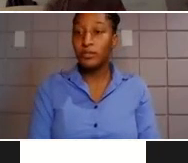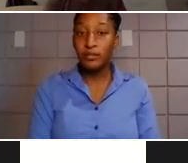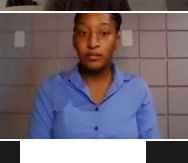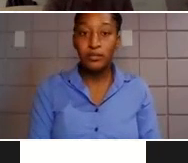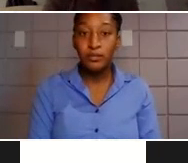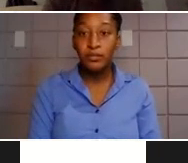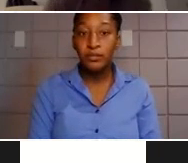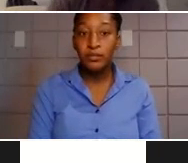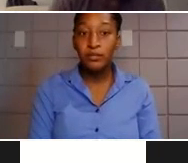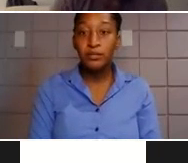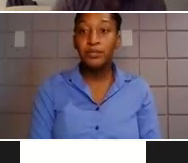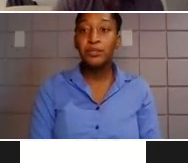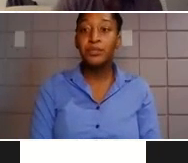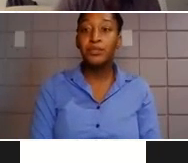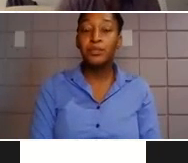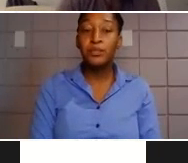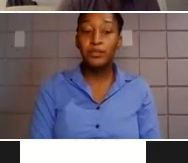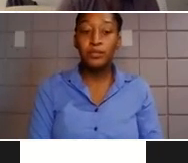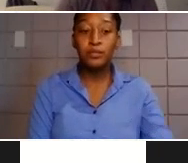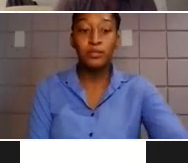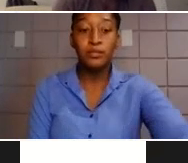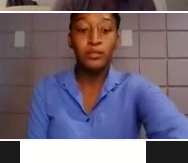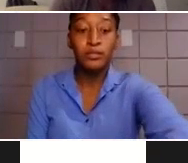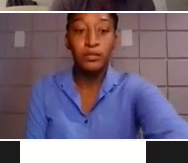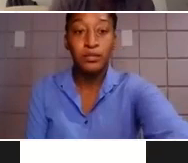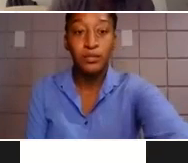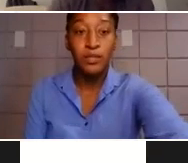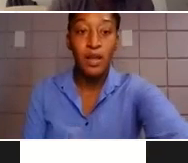So I'm going to talk about the horizontal first.